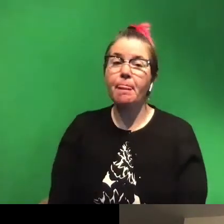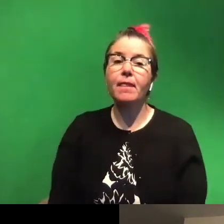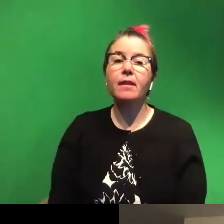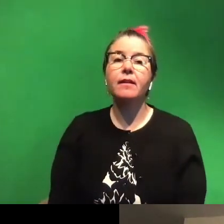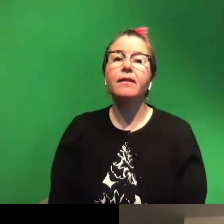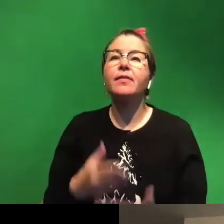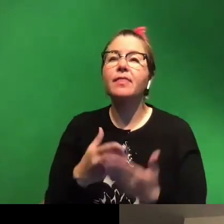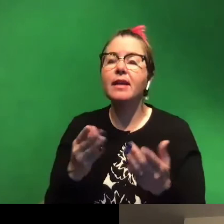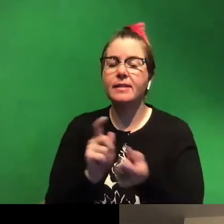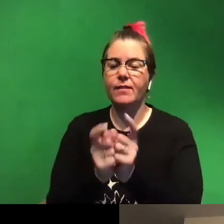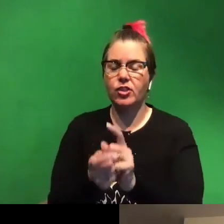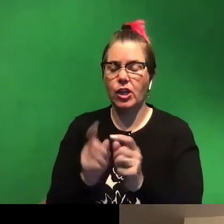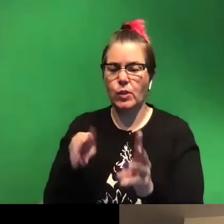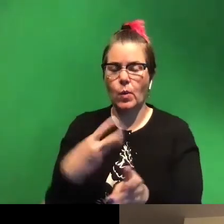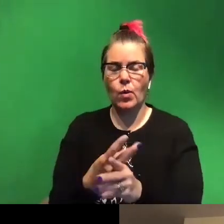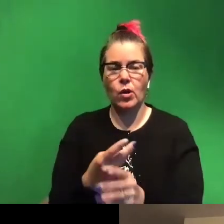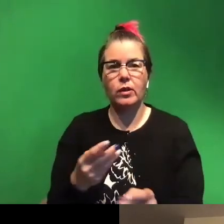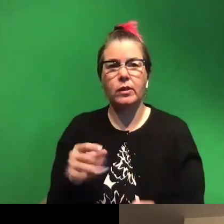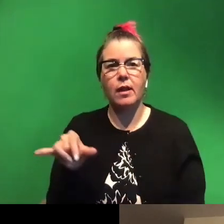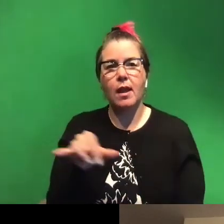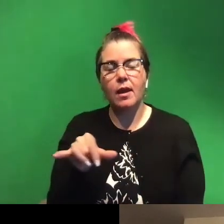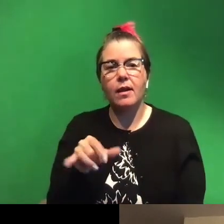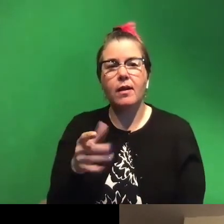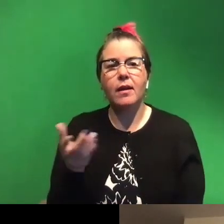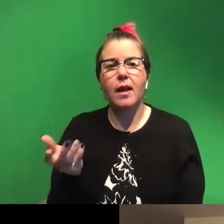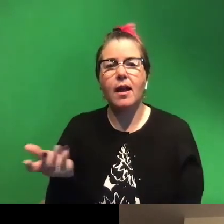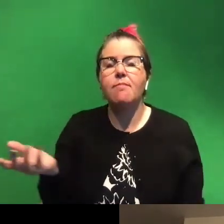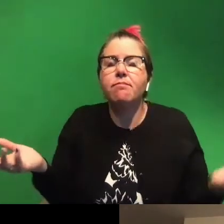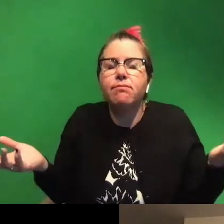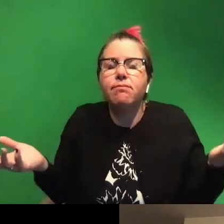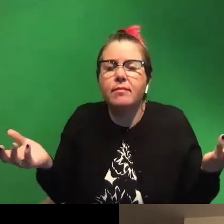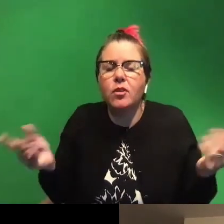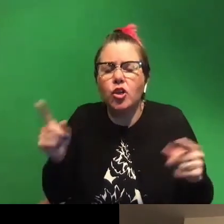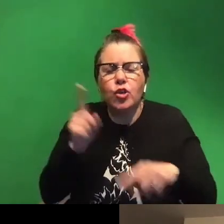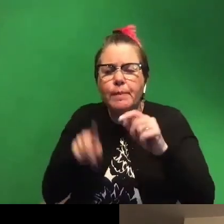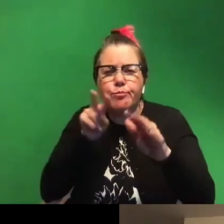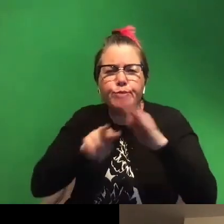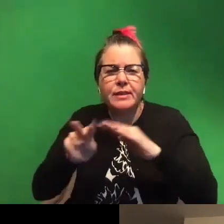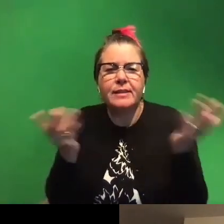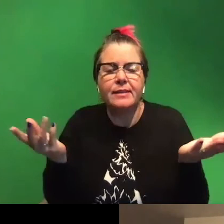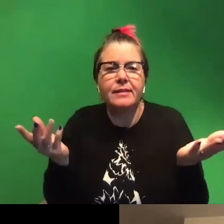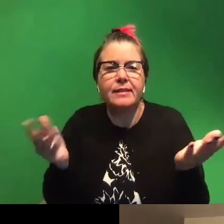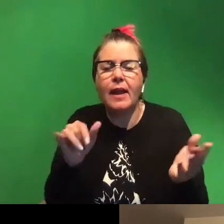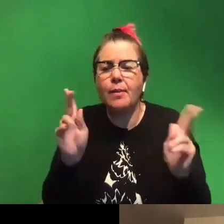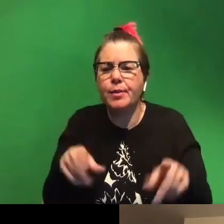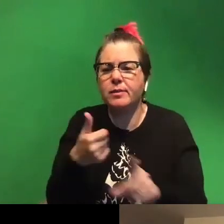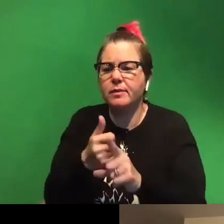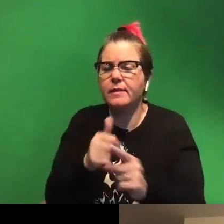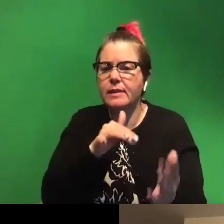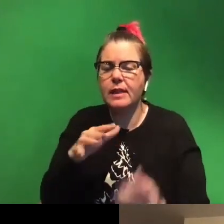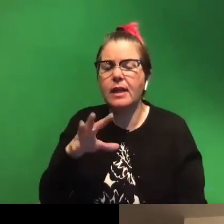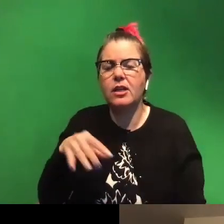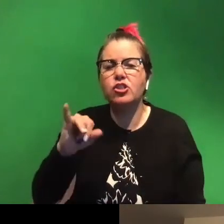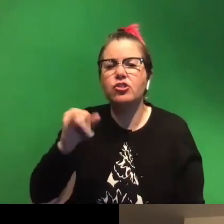have changed the world, like, we couldn't have predicted. Like, the person that was studying the jellyfish